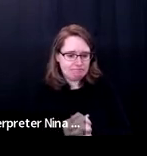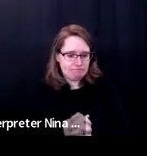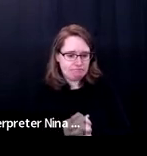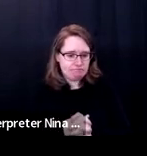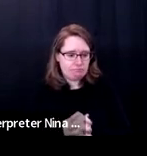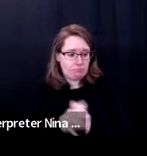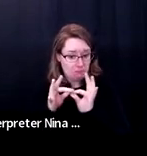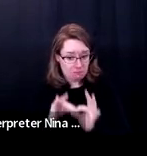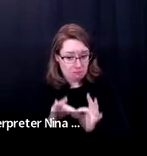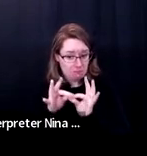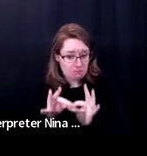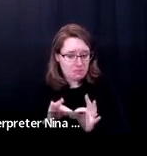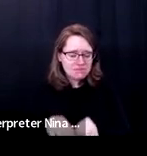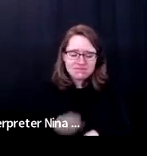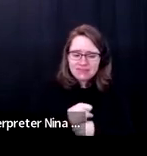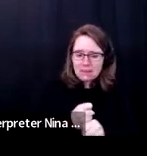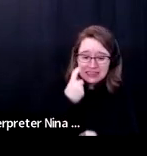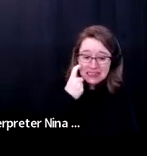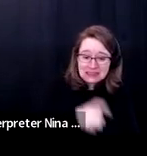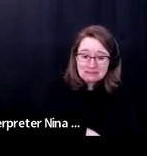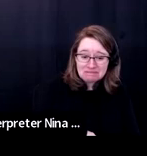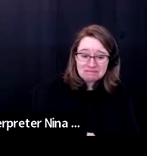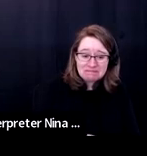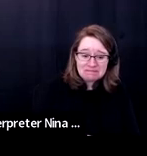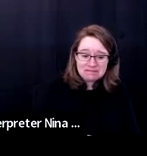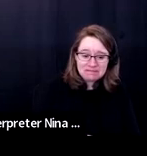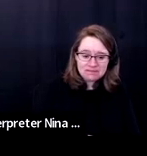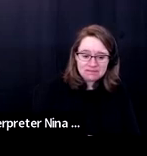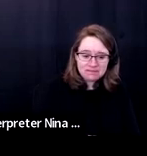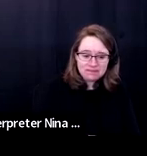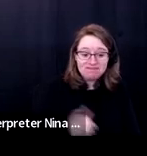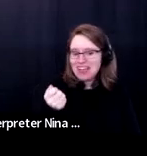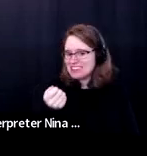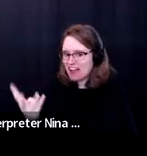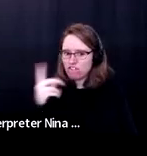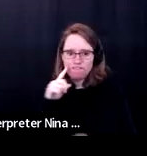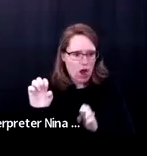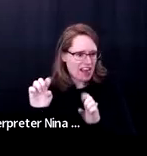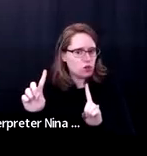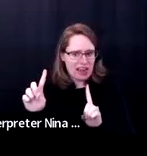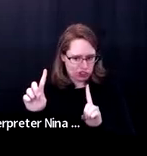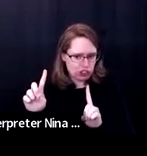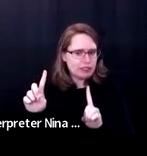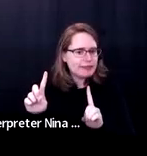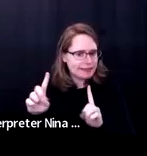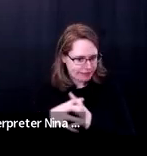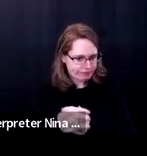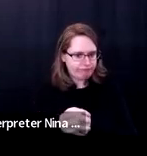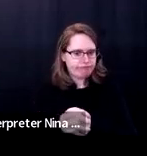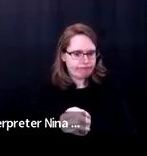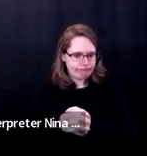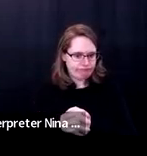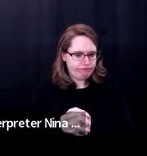related. That makes sense. We have several on the education side that maybe you would